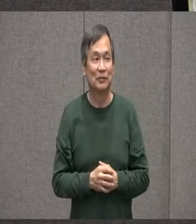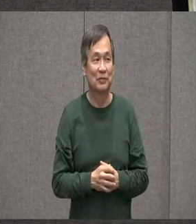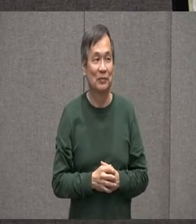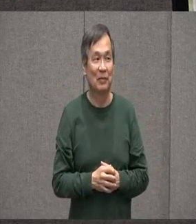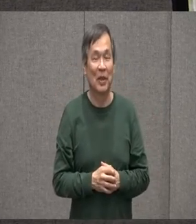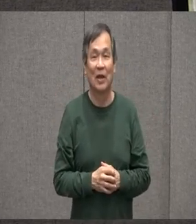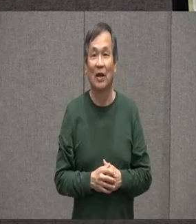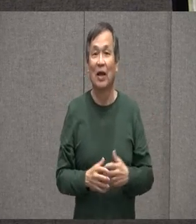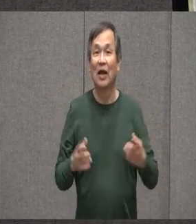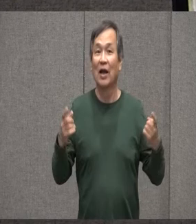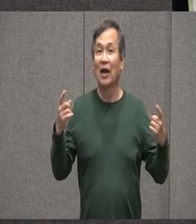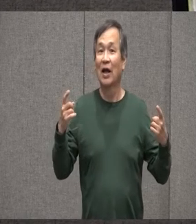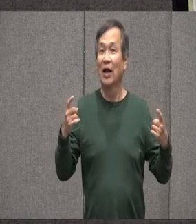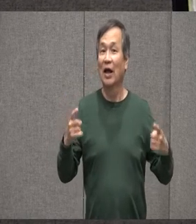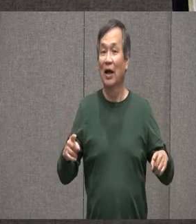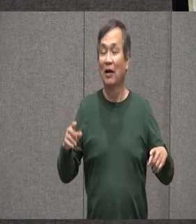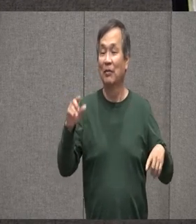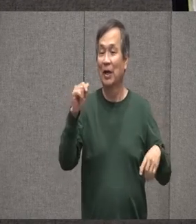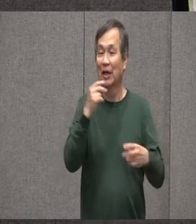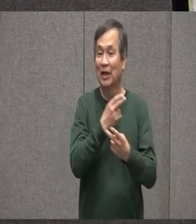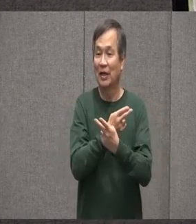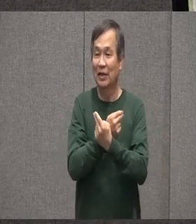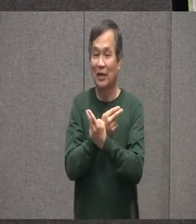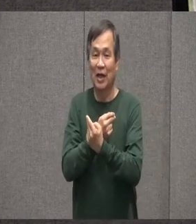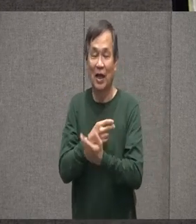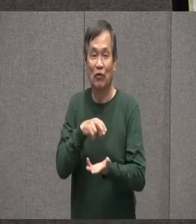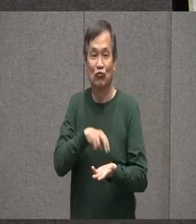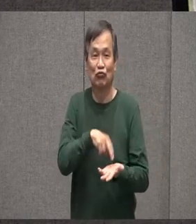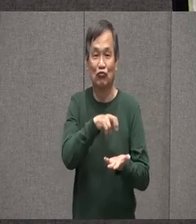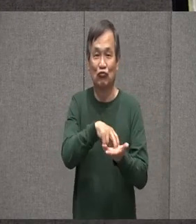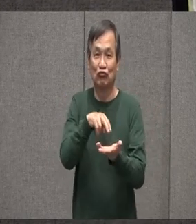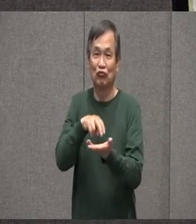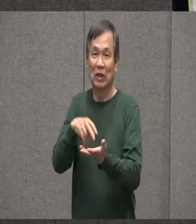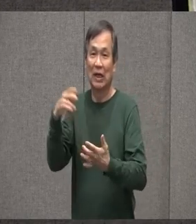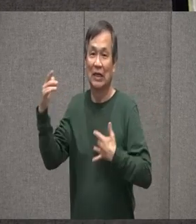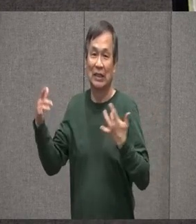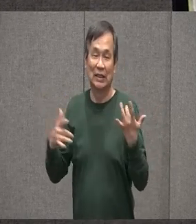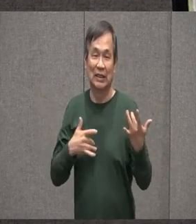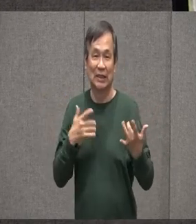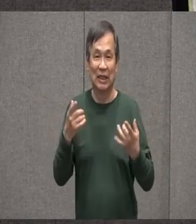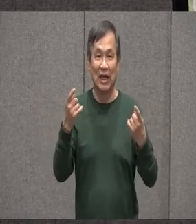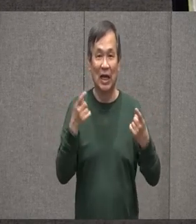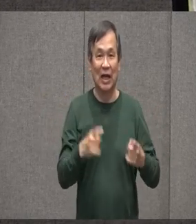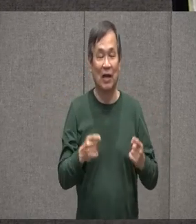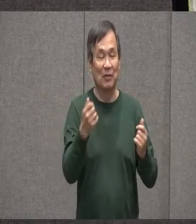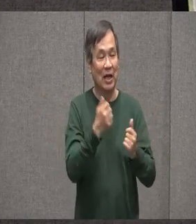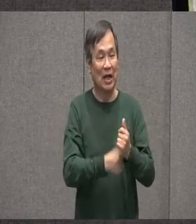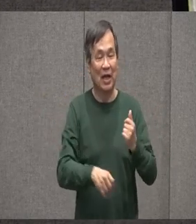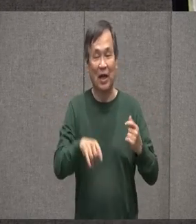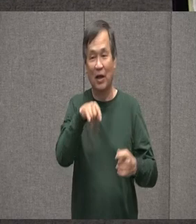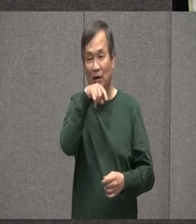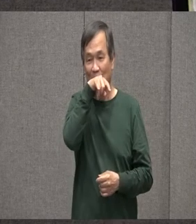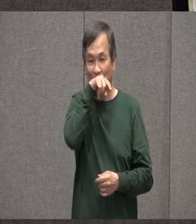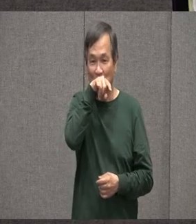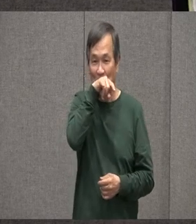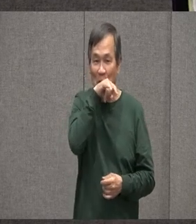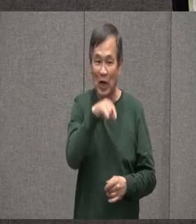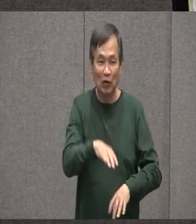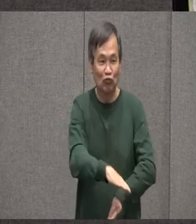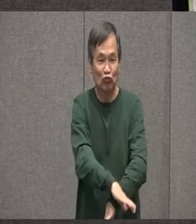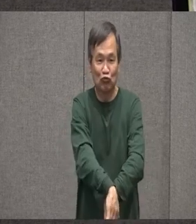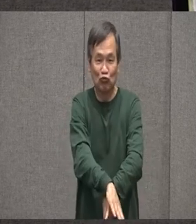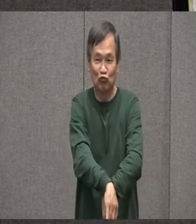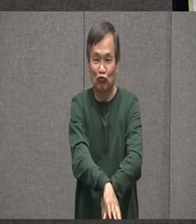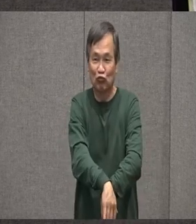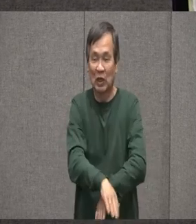The white Arctic hares hip-hopped everywhere, excited to get underway. Each fat walrus clapped, all five